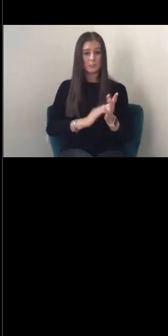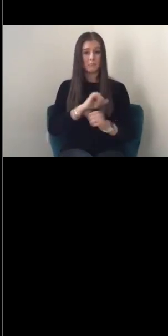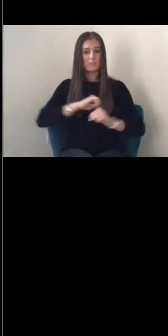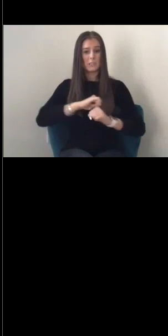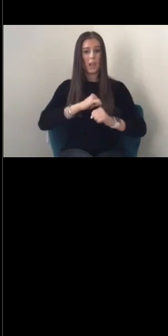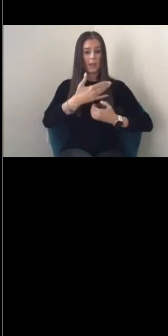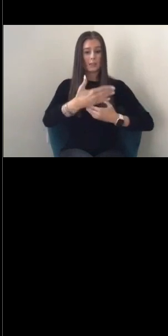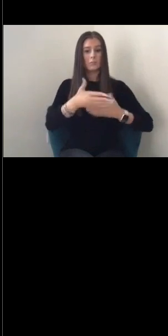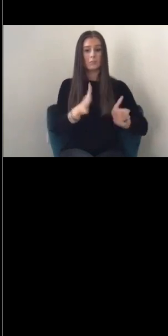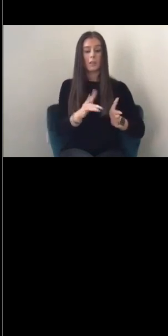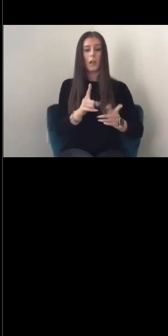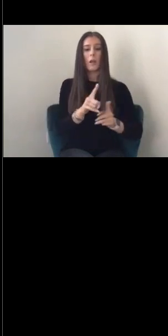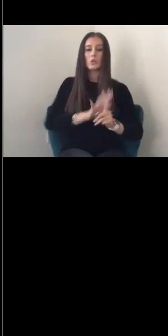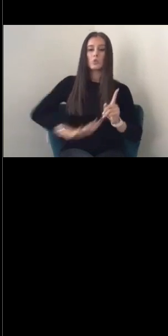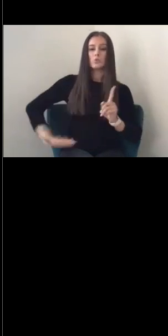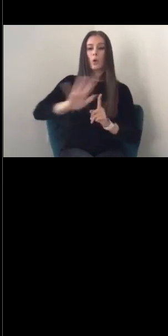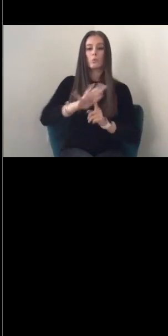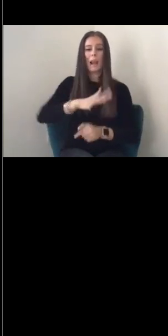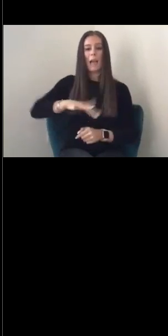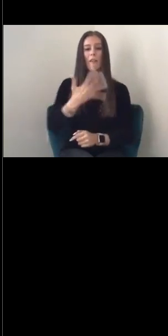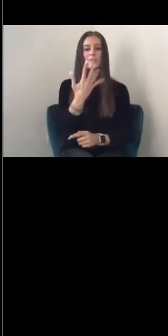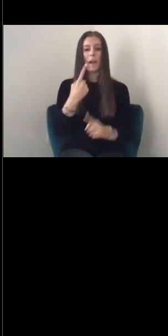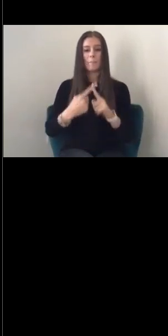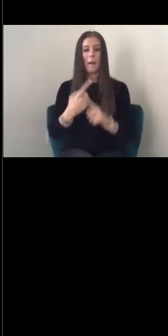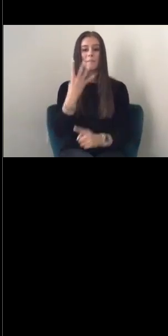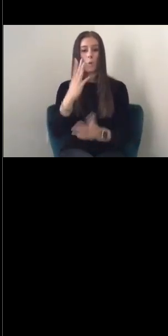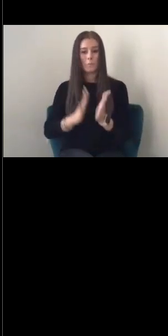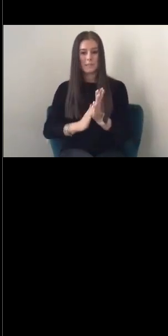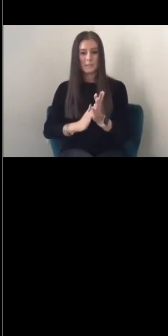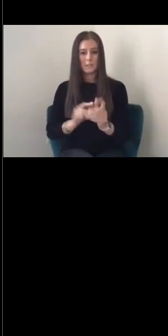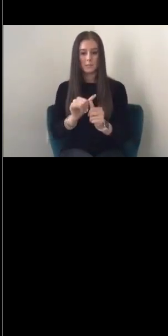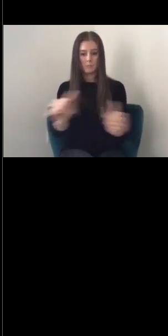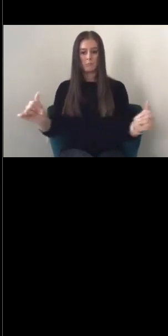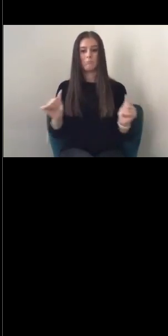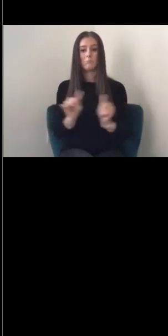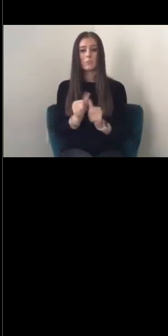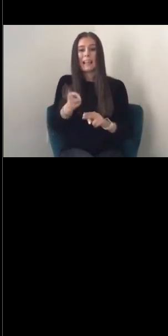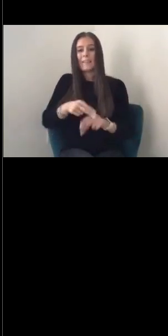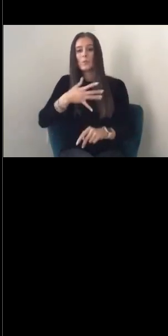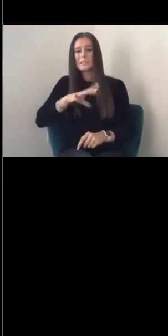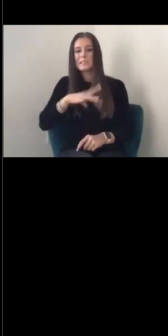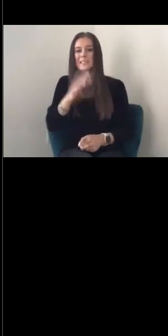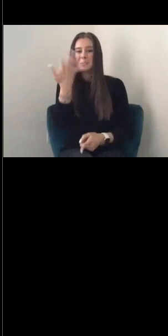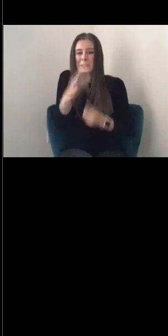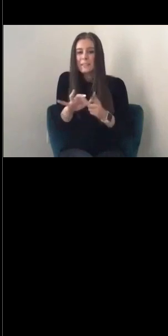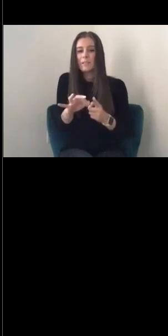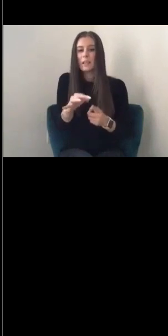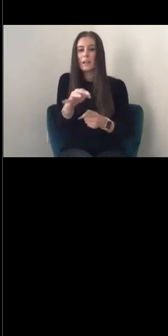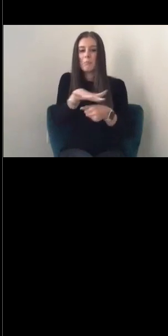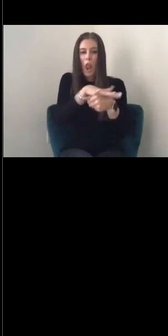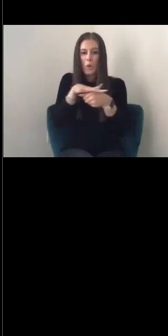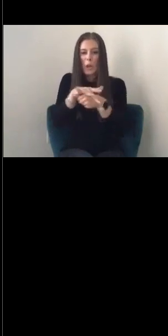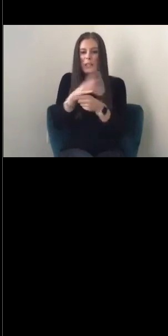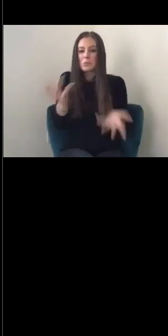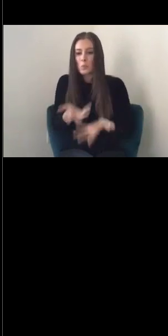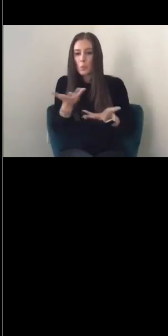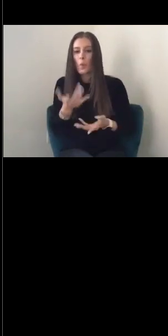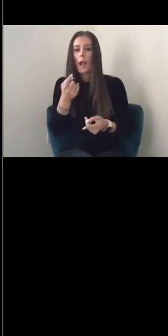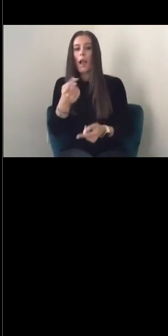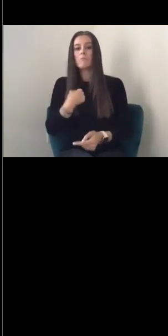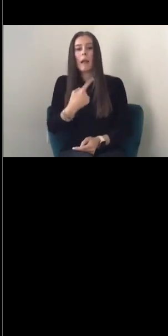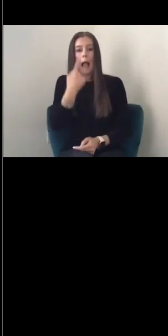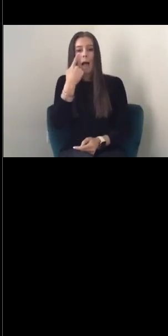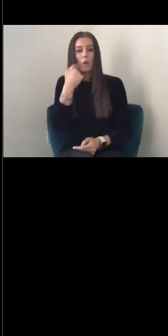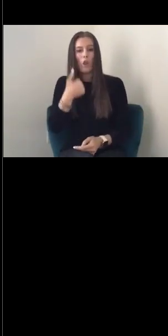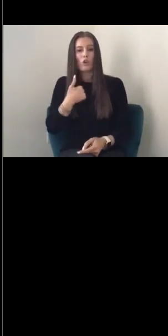with a total area of 5 meters by 4 meters. If you'd like to know the specific locations of these substations, you can find